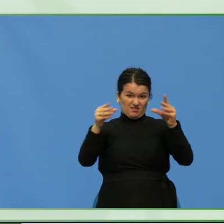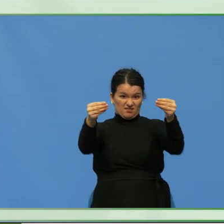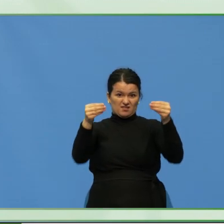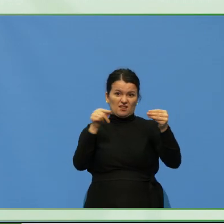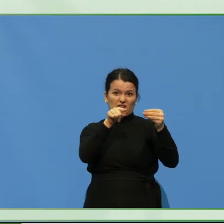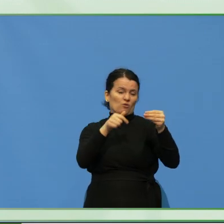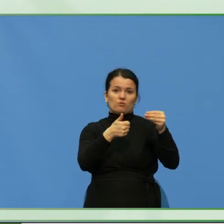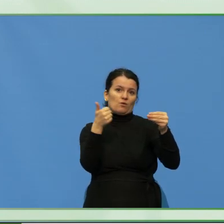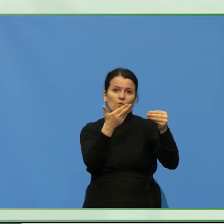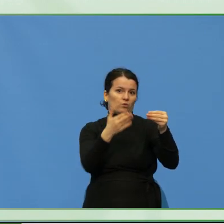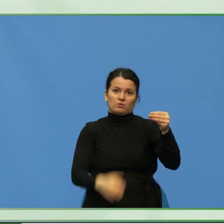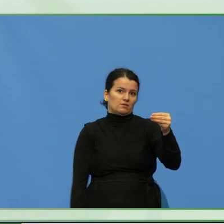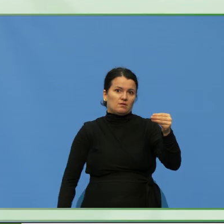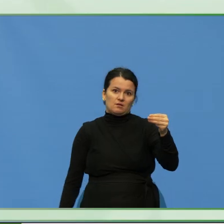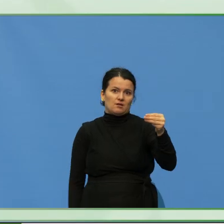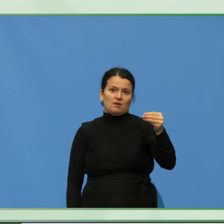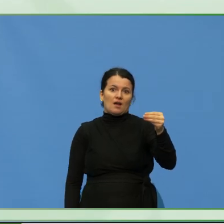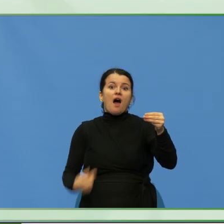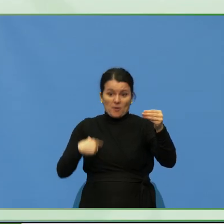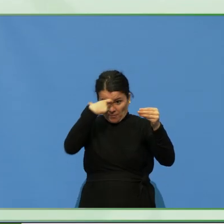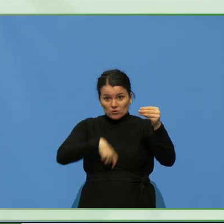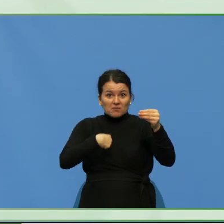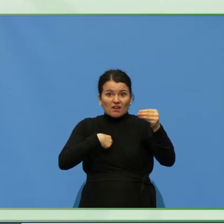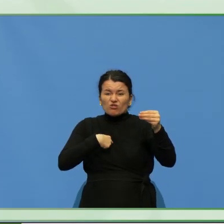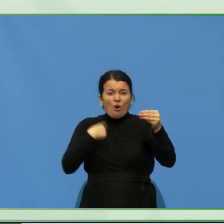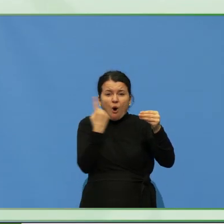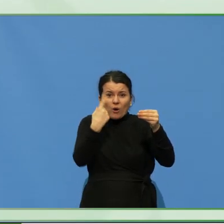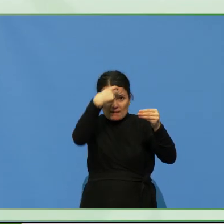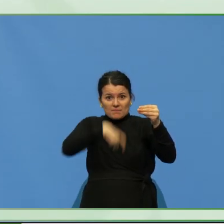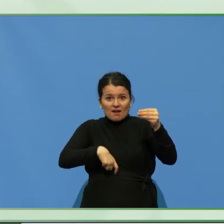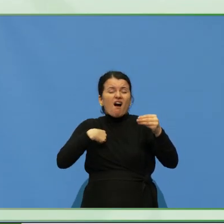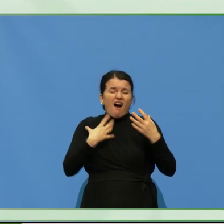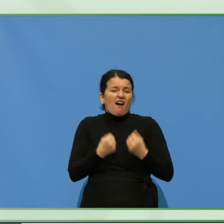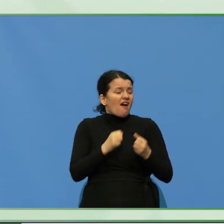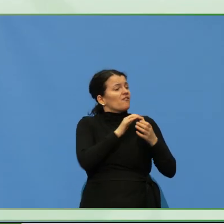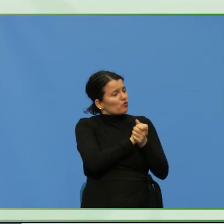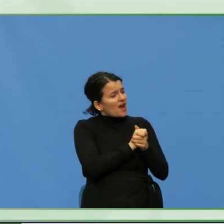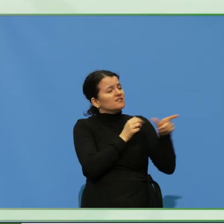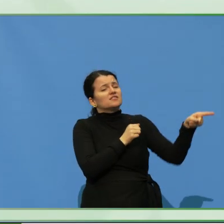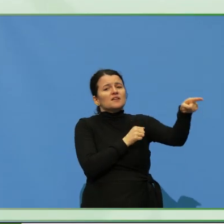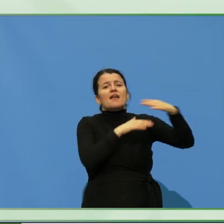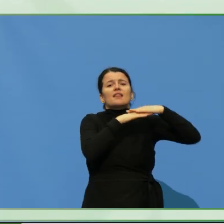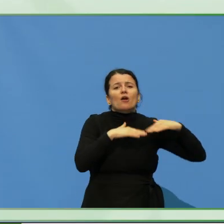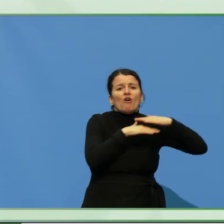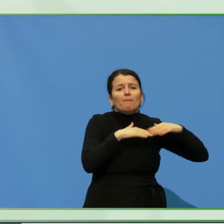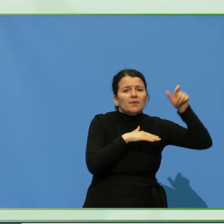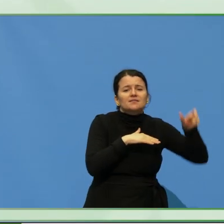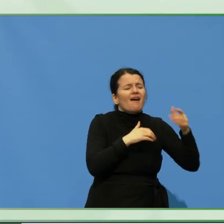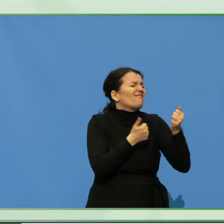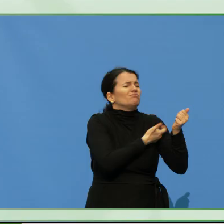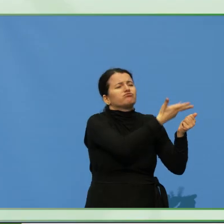the resources, the family, the friends, the partner, therapy to be able to build myself up. But I think about others who